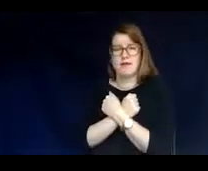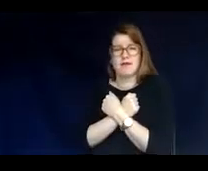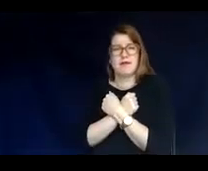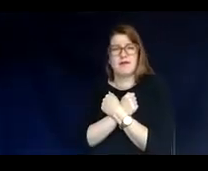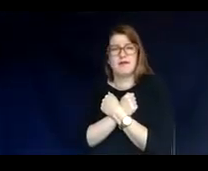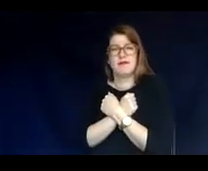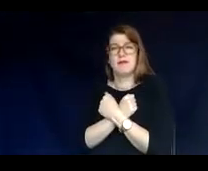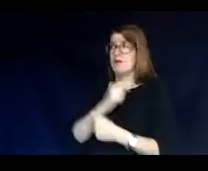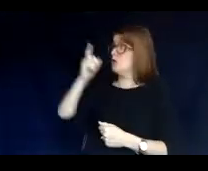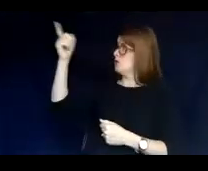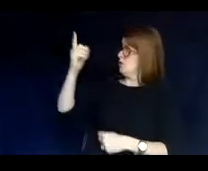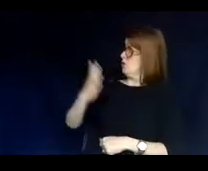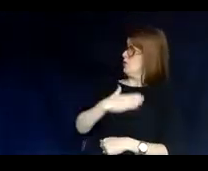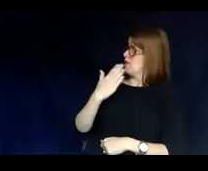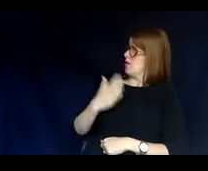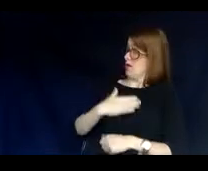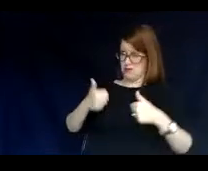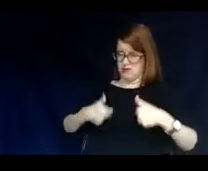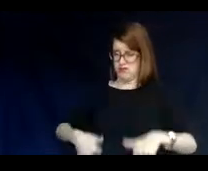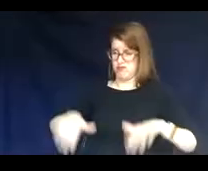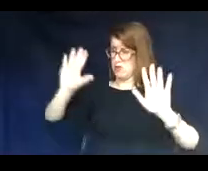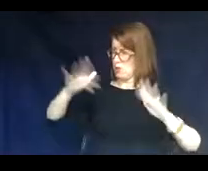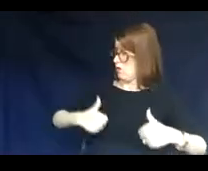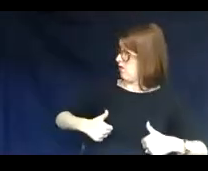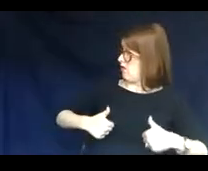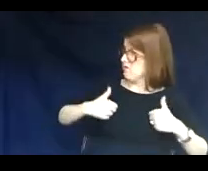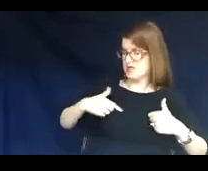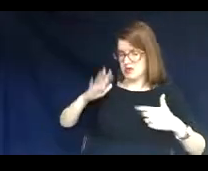You gladly chose surrender, so